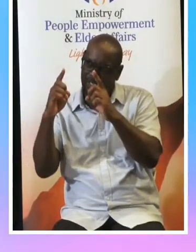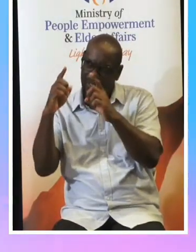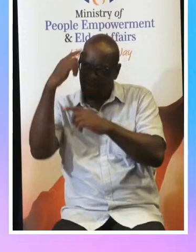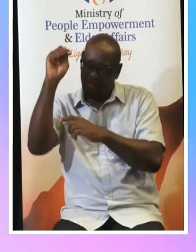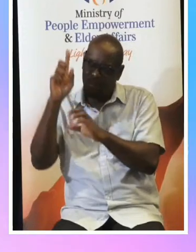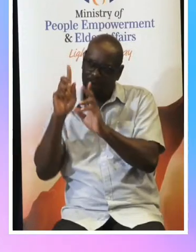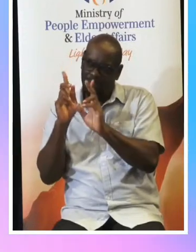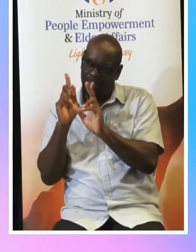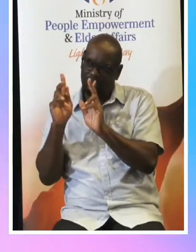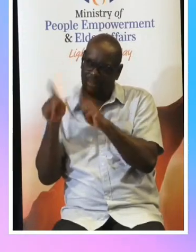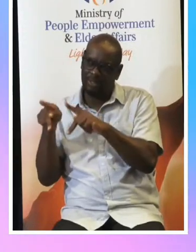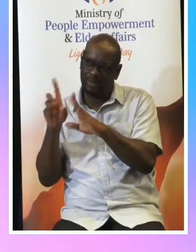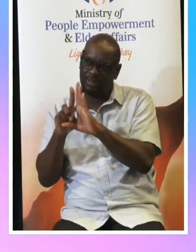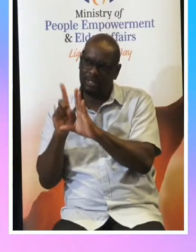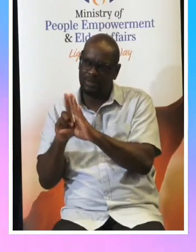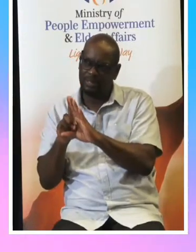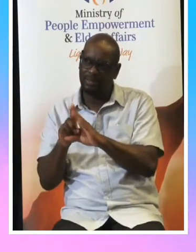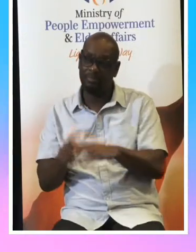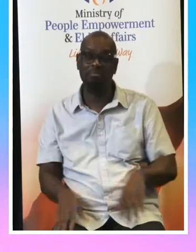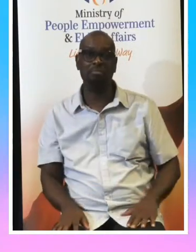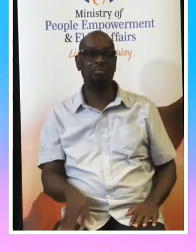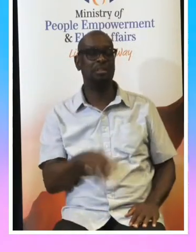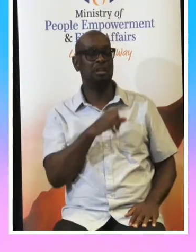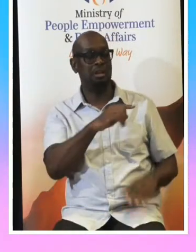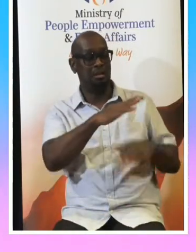government headquarters and we dialogued.